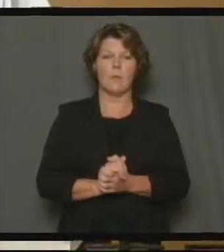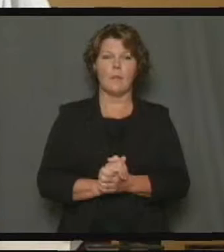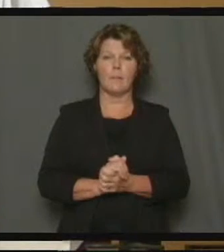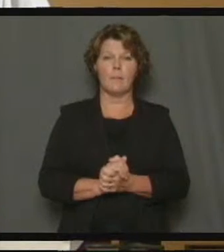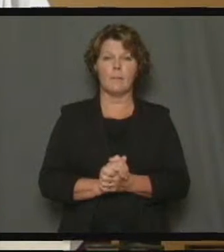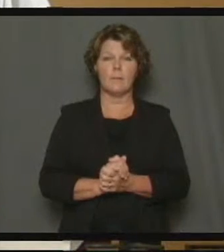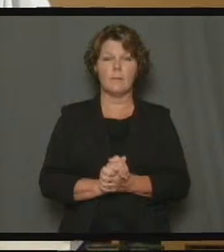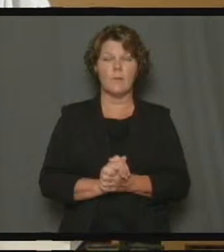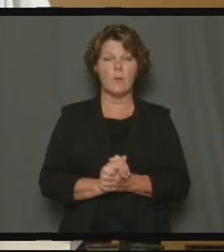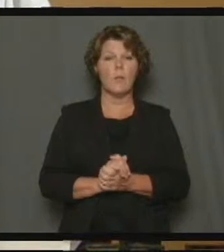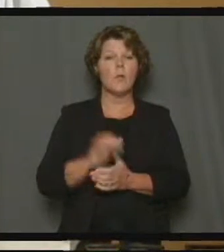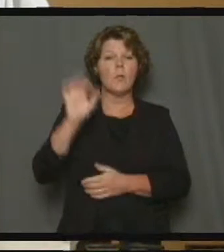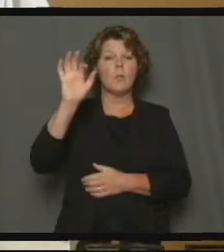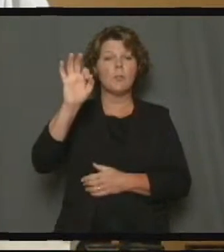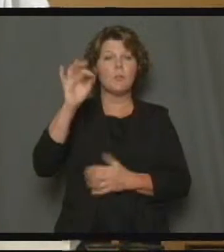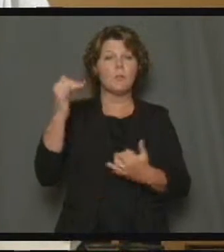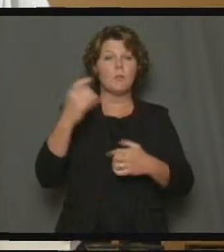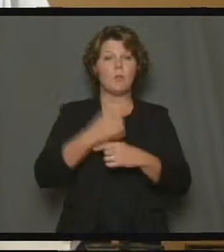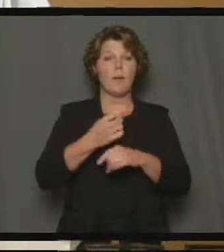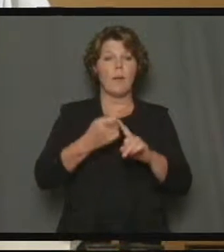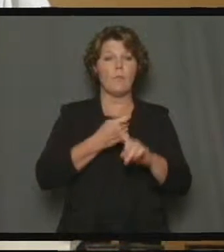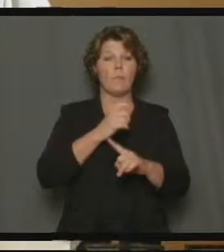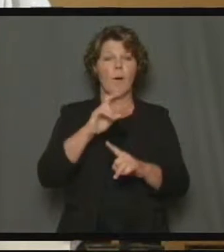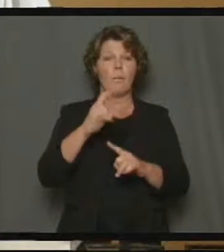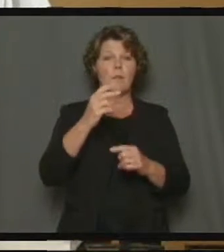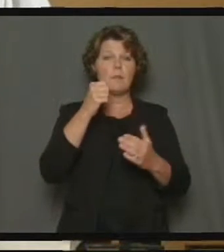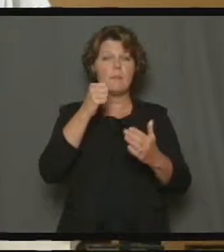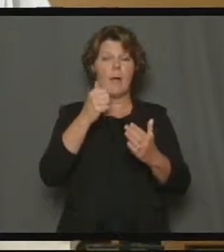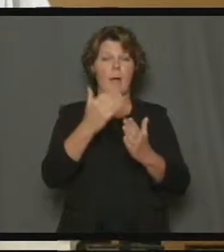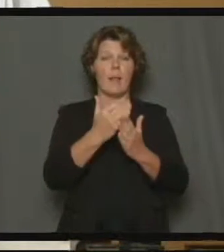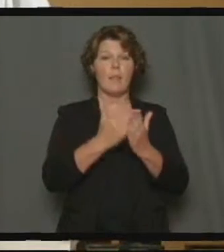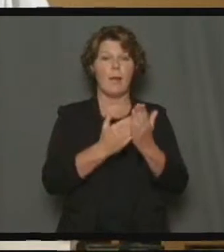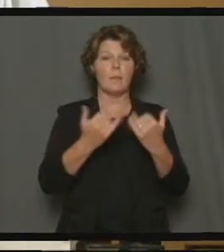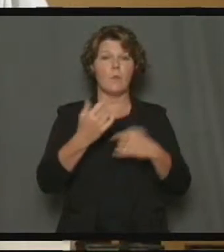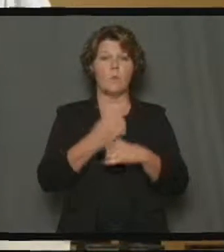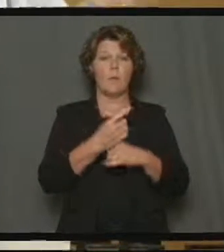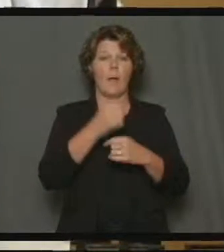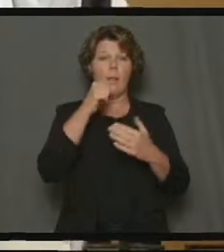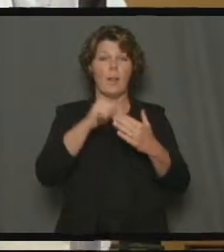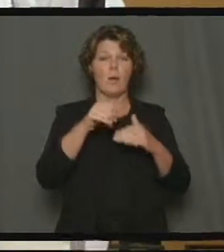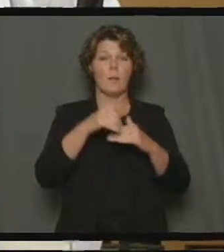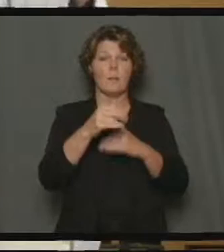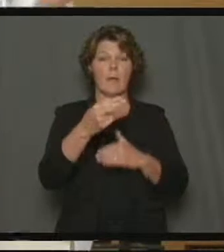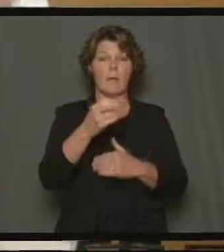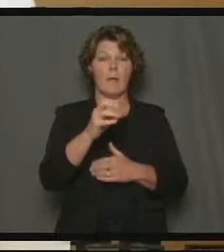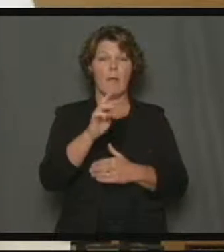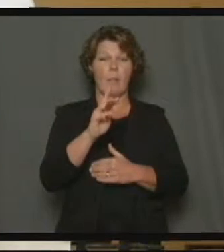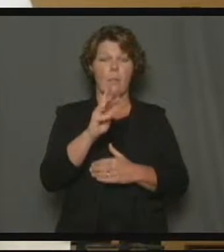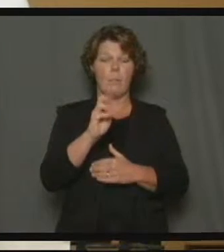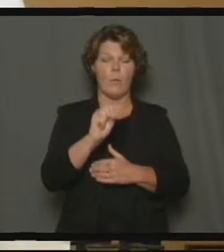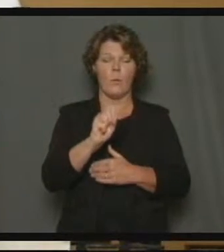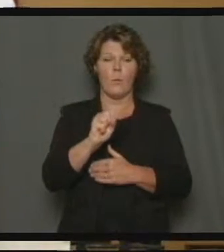Our sermon today is from our epistle lesson from the letter to the Hebrews. So let us pray.